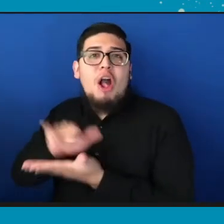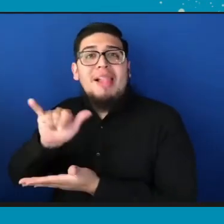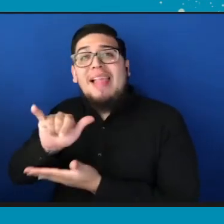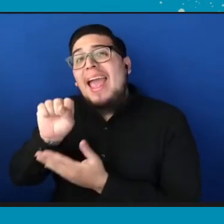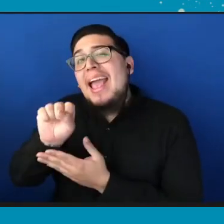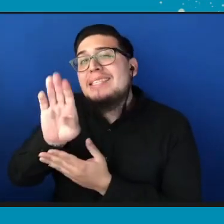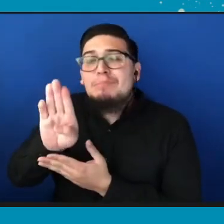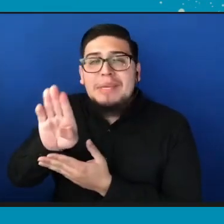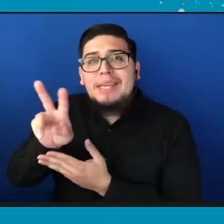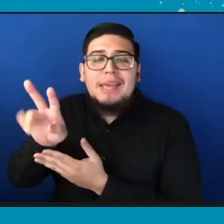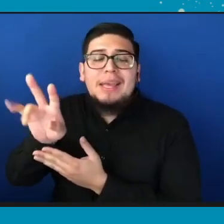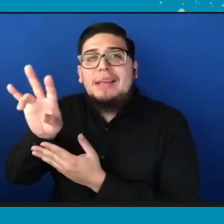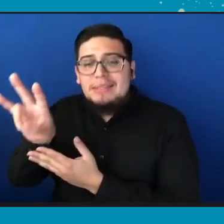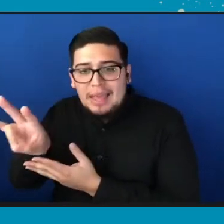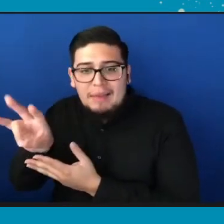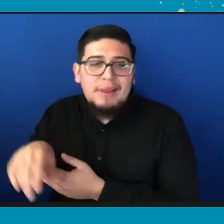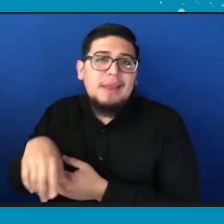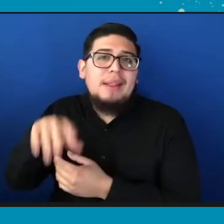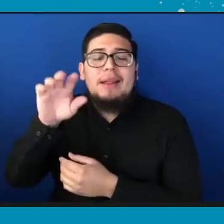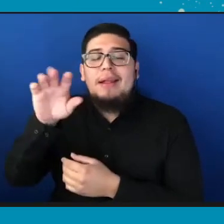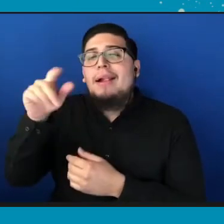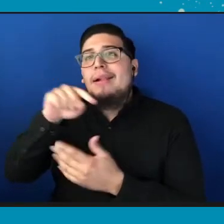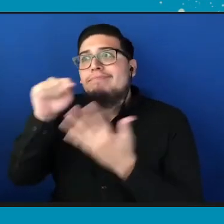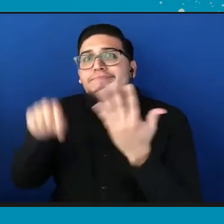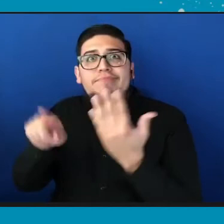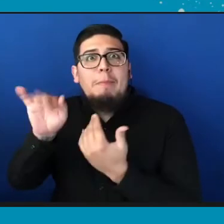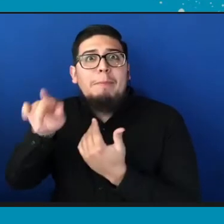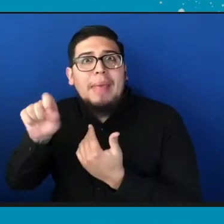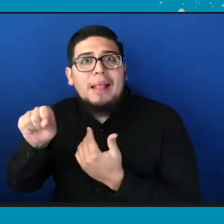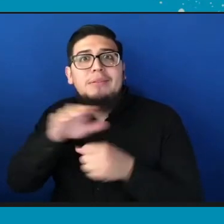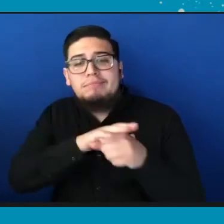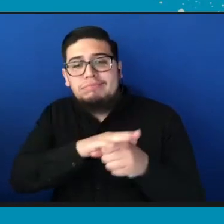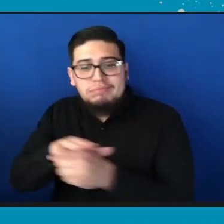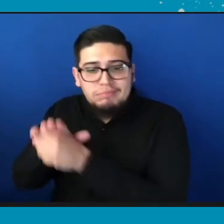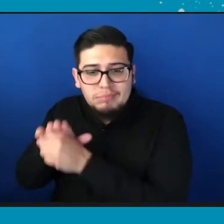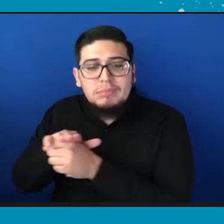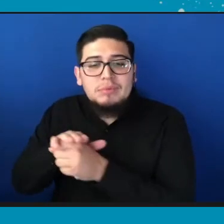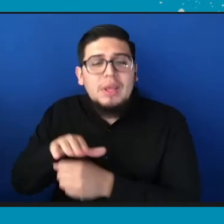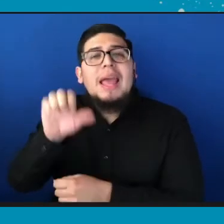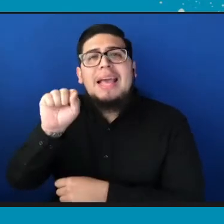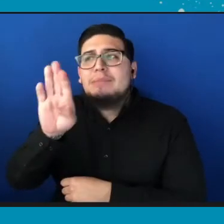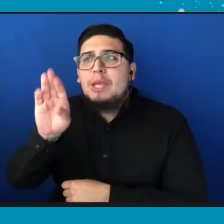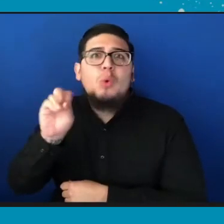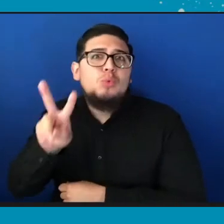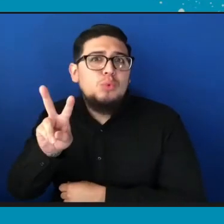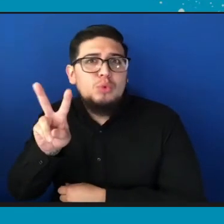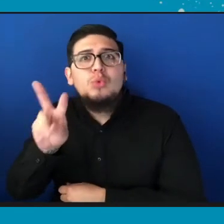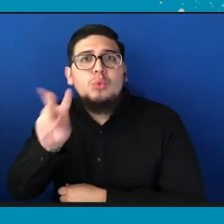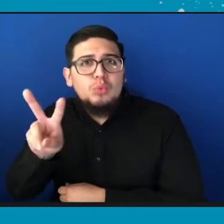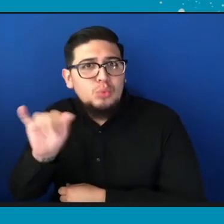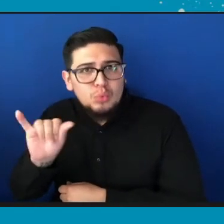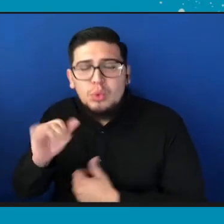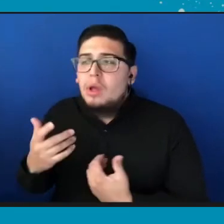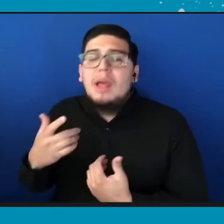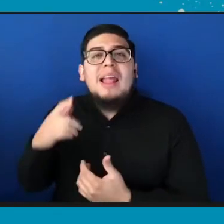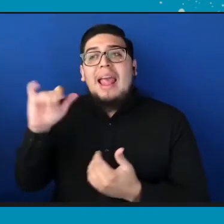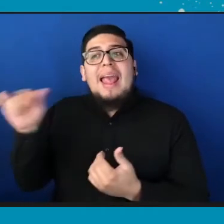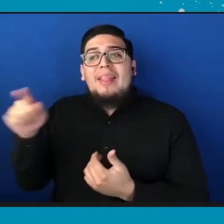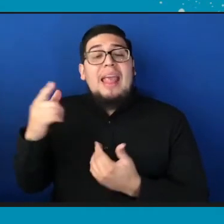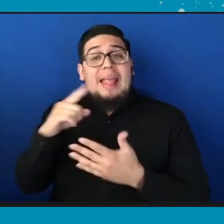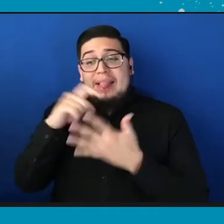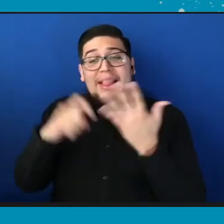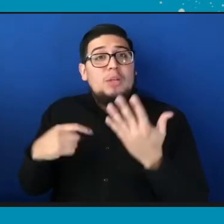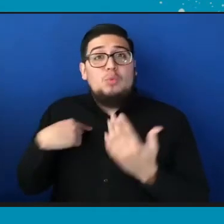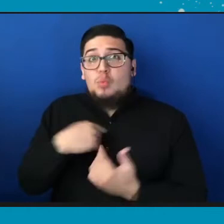other 81 voter suppression bills that were introduced in our legislative session this year, and think that we do not understand what